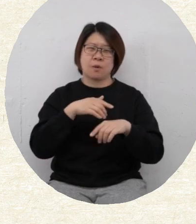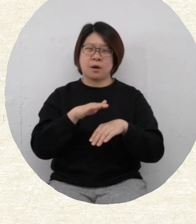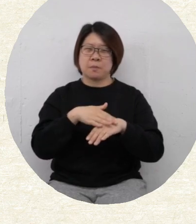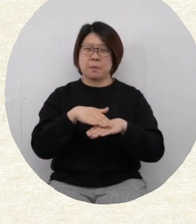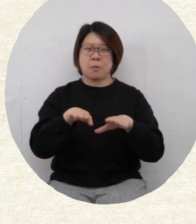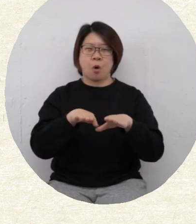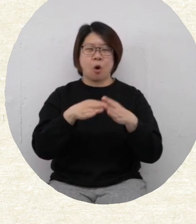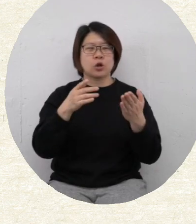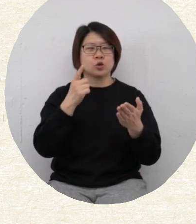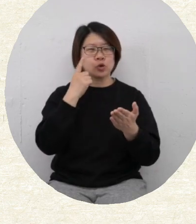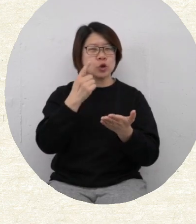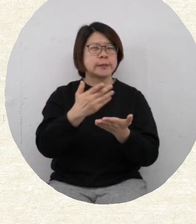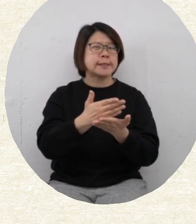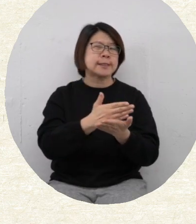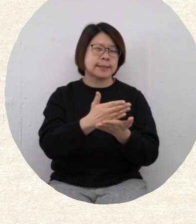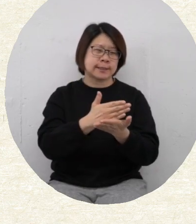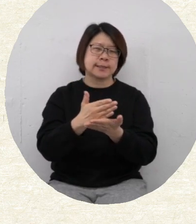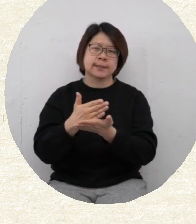somehow?